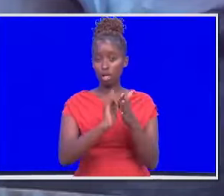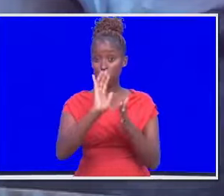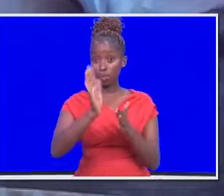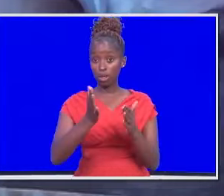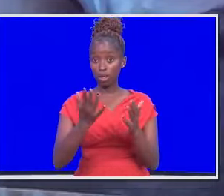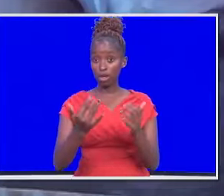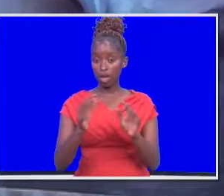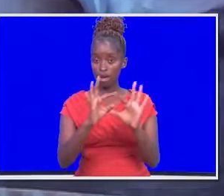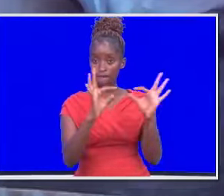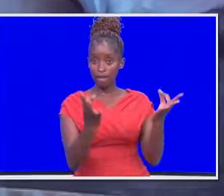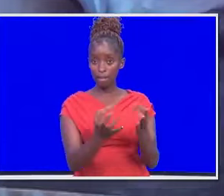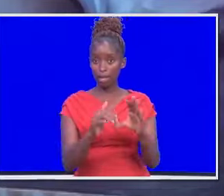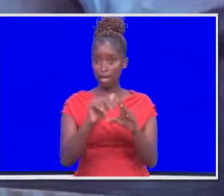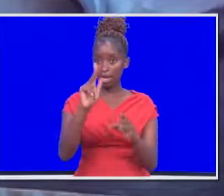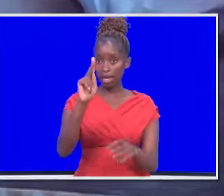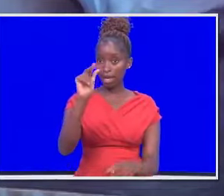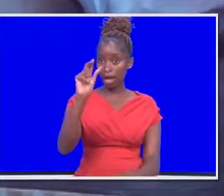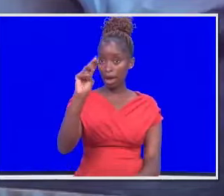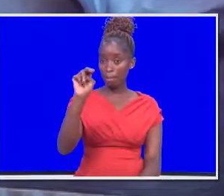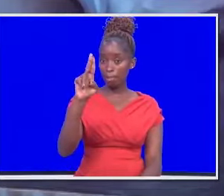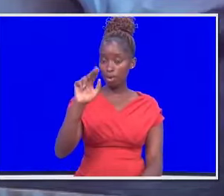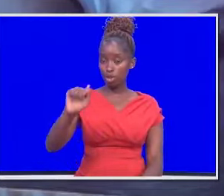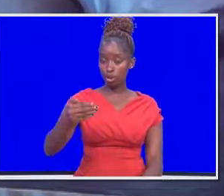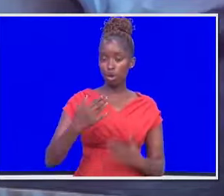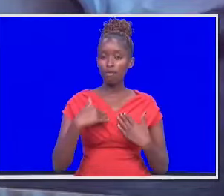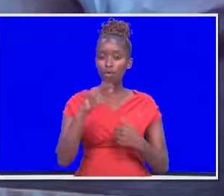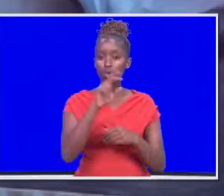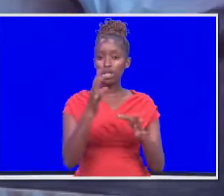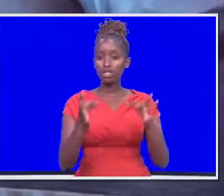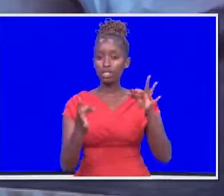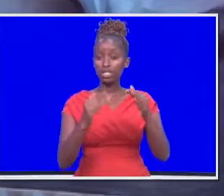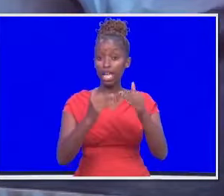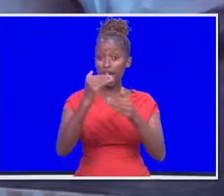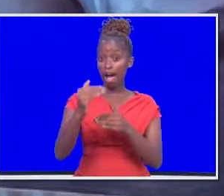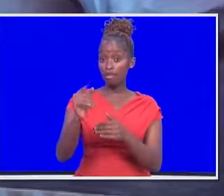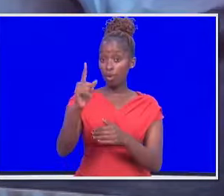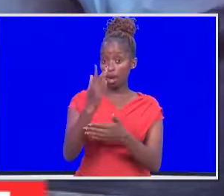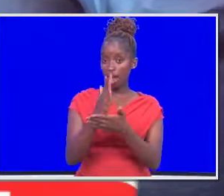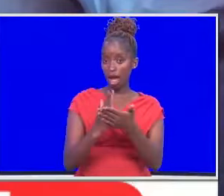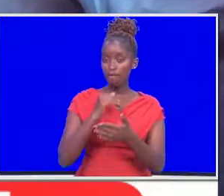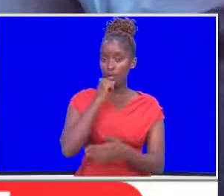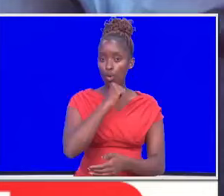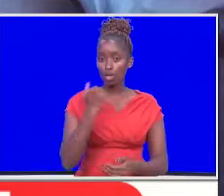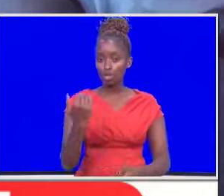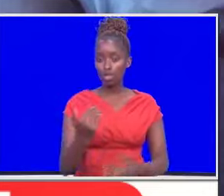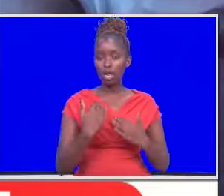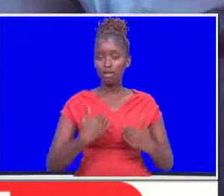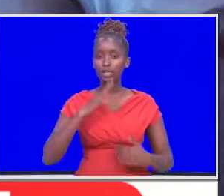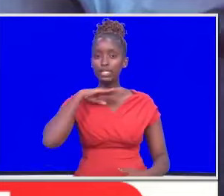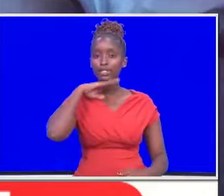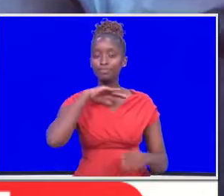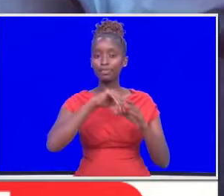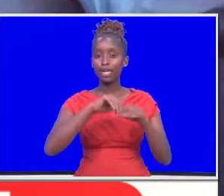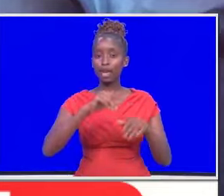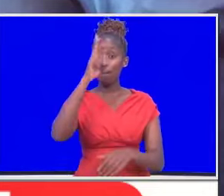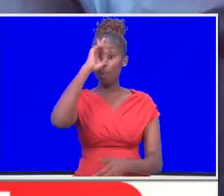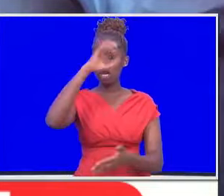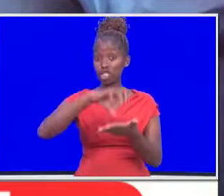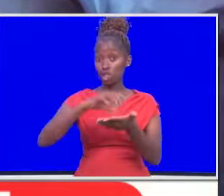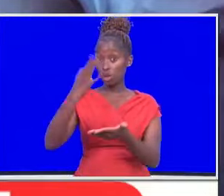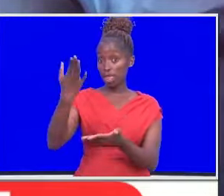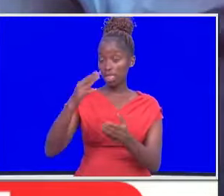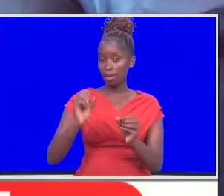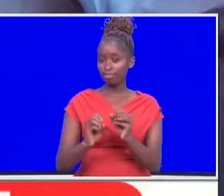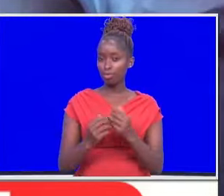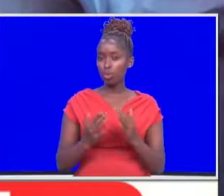Family in Kambu Town, Makueni County, is seeking justice after a 1.5-year-old child died at the Kambu police station in